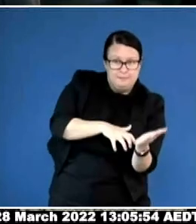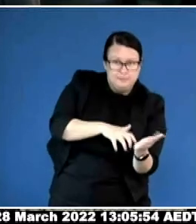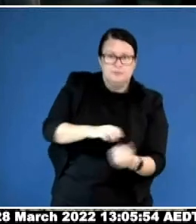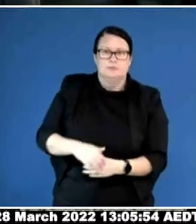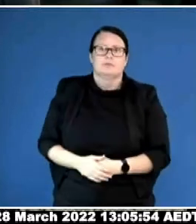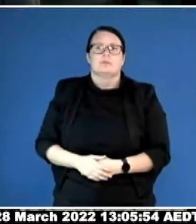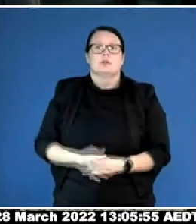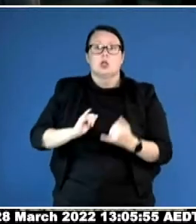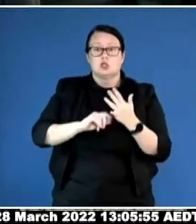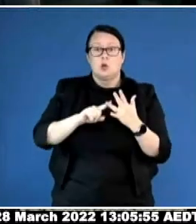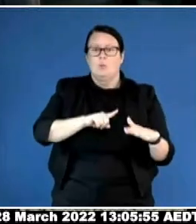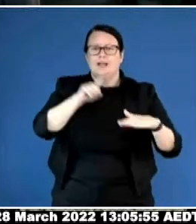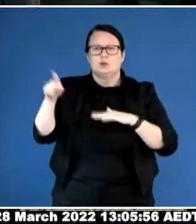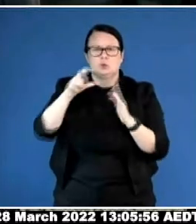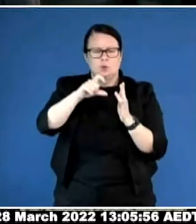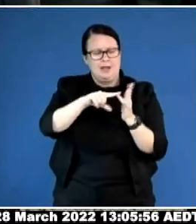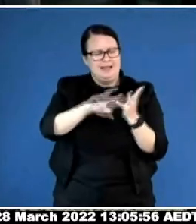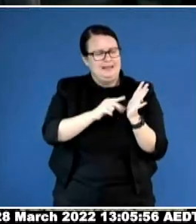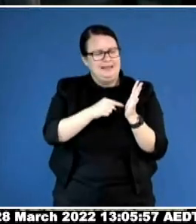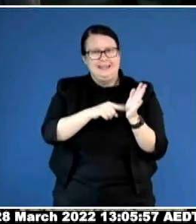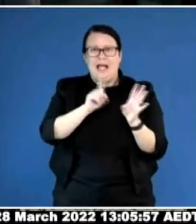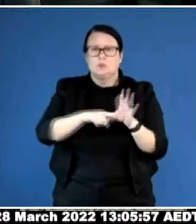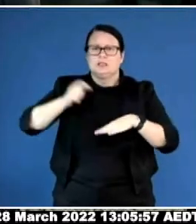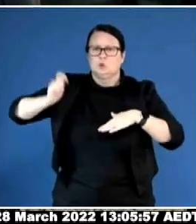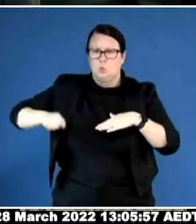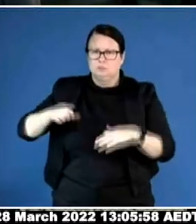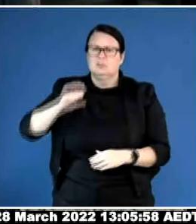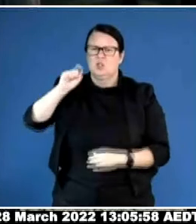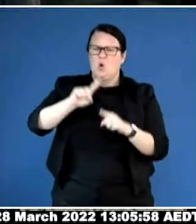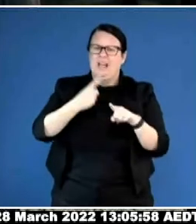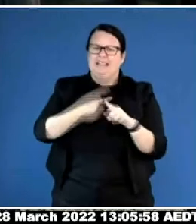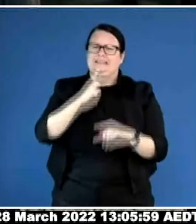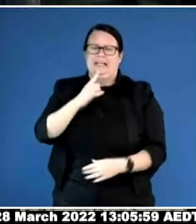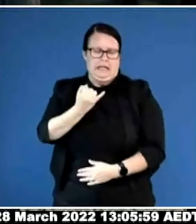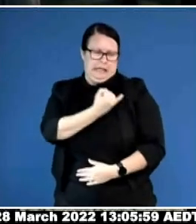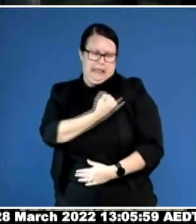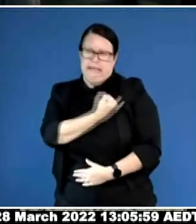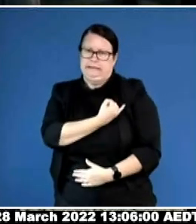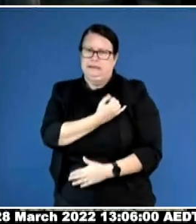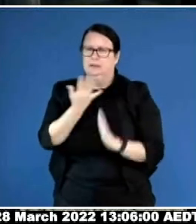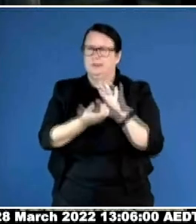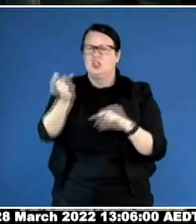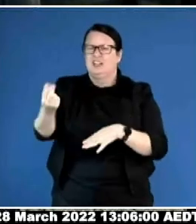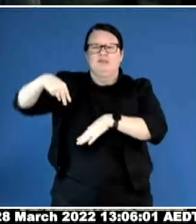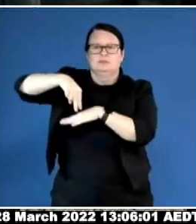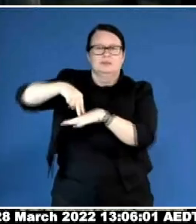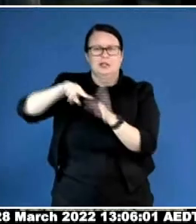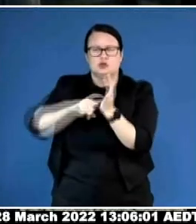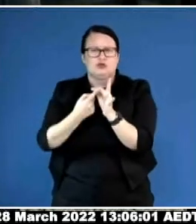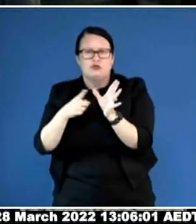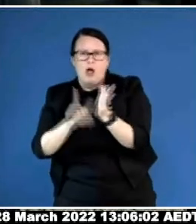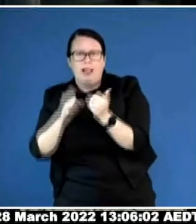heard in the county court, but your ex pleaded guilty, so you didn't have to appear at a trial and give evidence. Is that